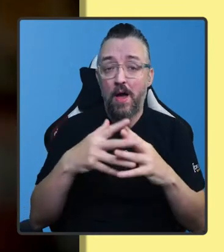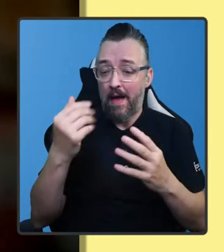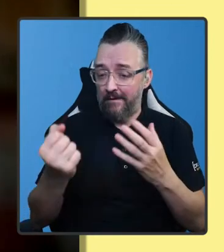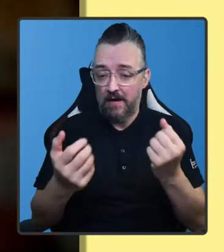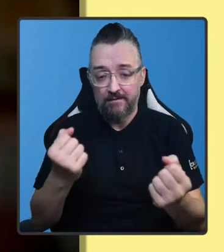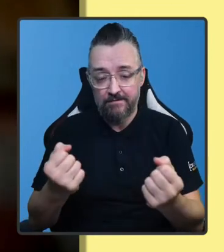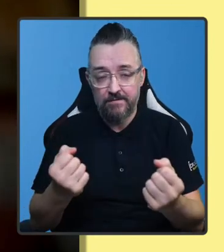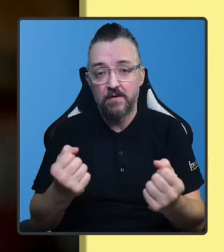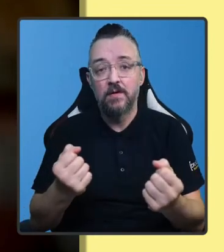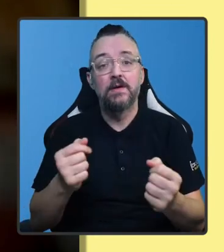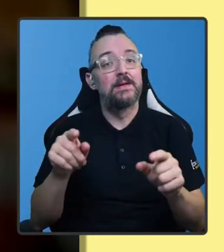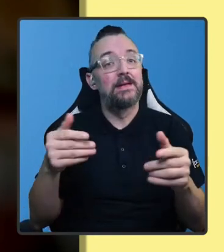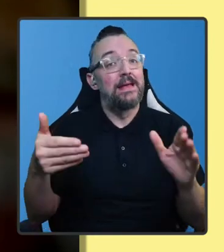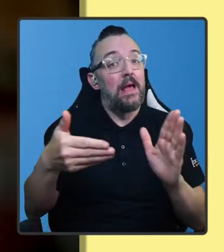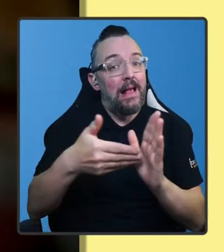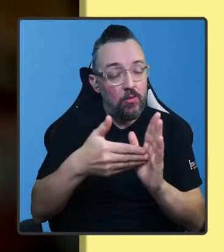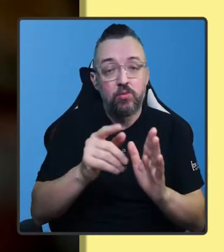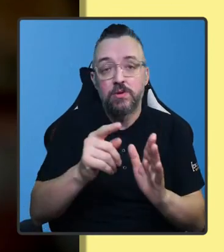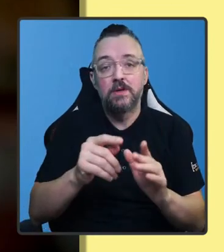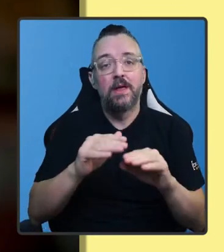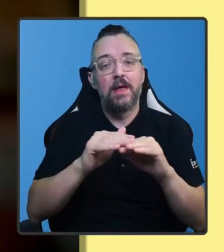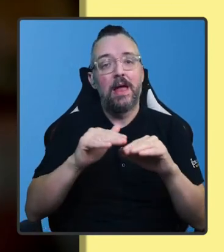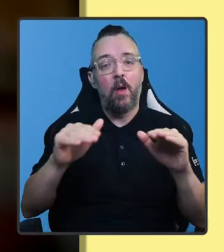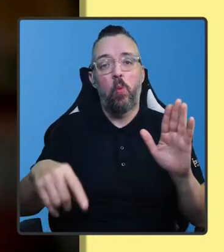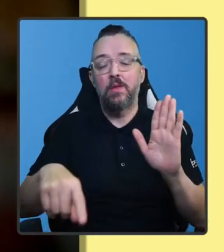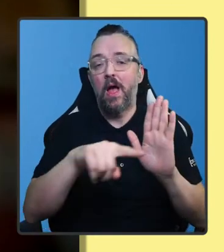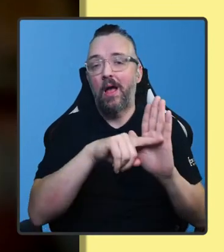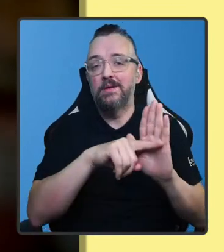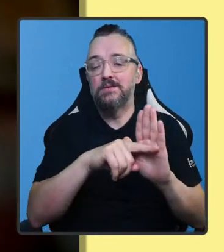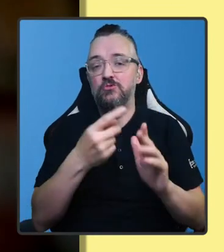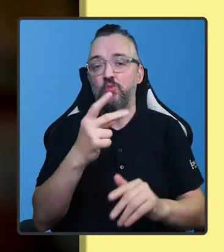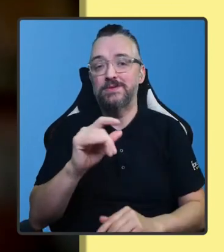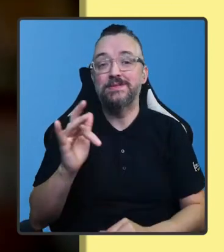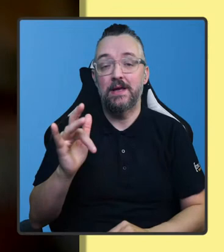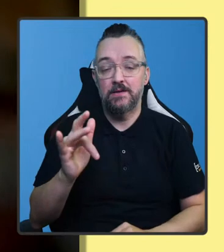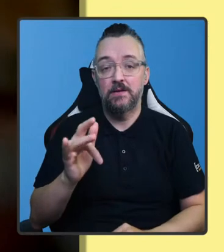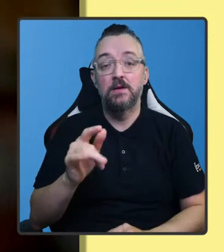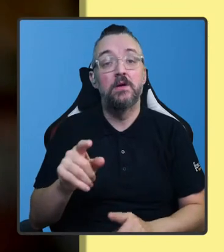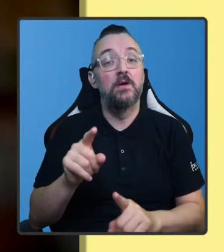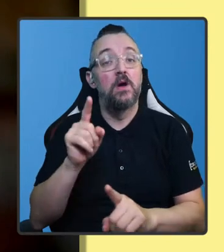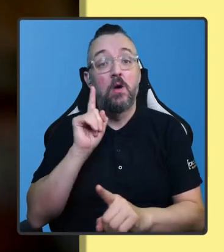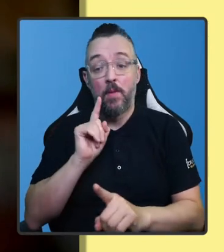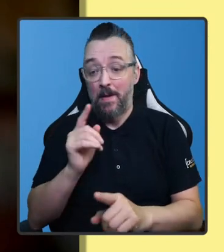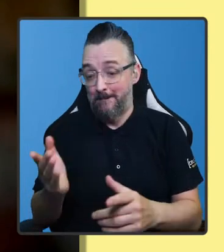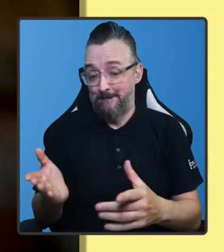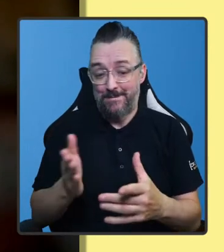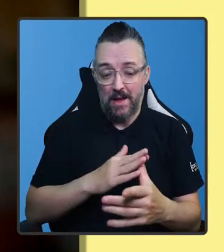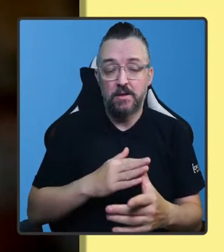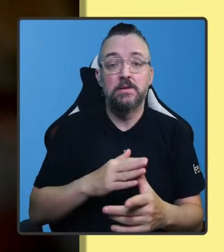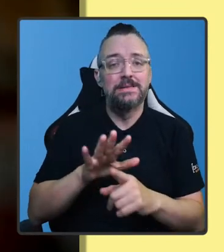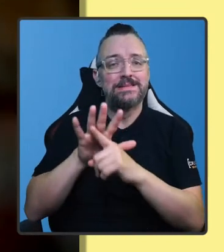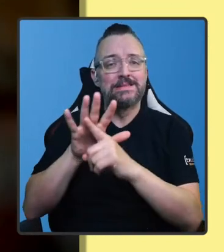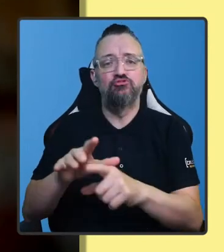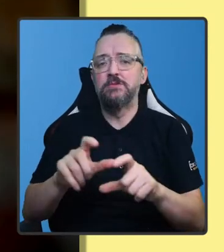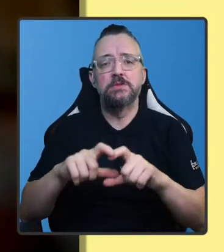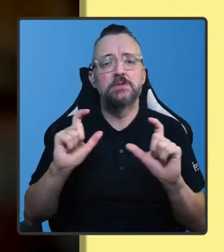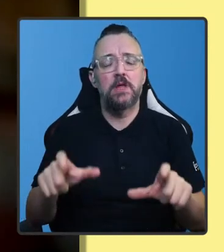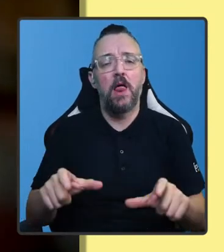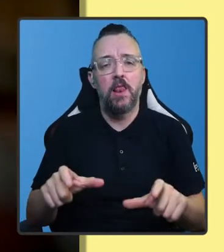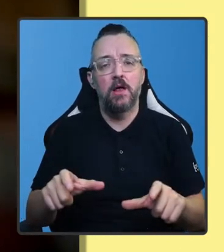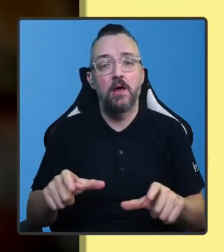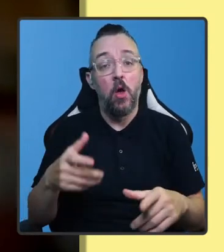including the Equality Act of 2010, women returners still face discrimination and unfair practices at work.